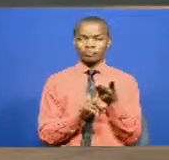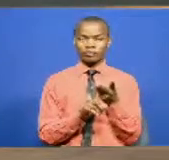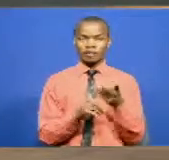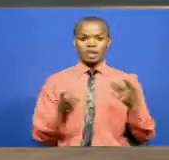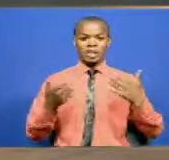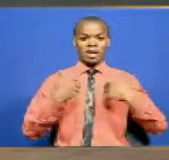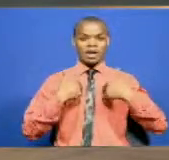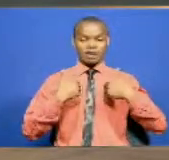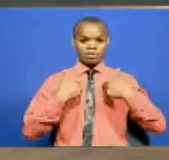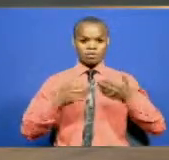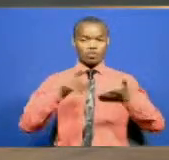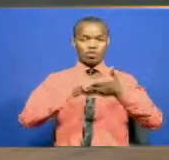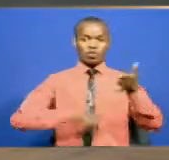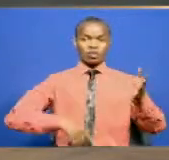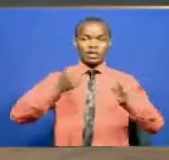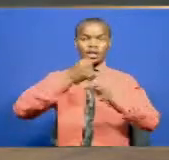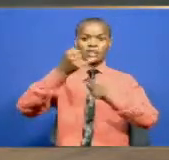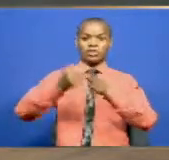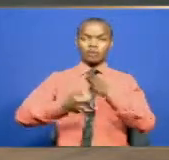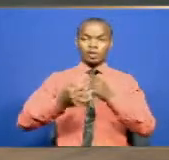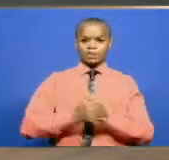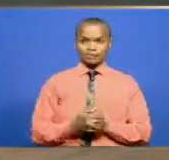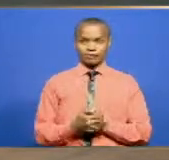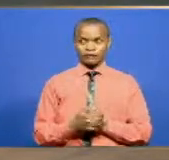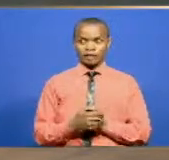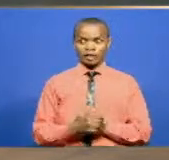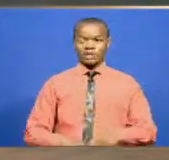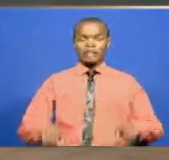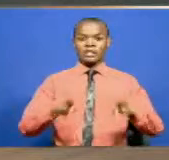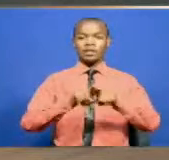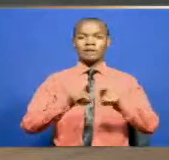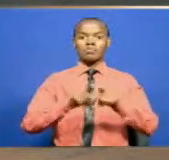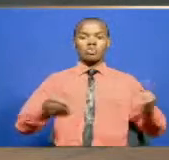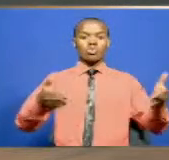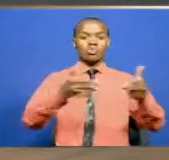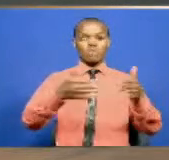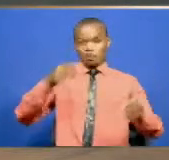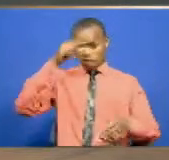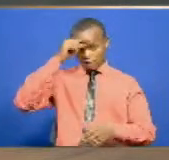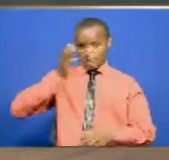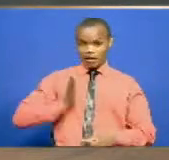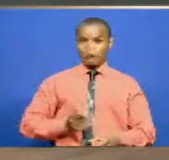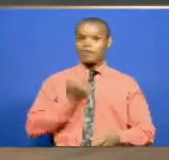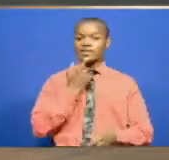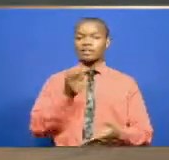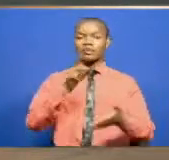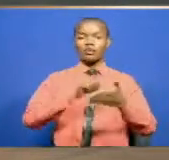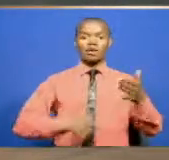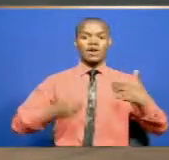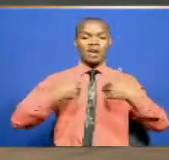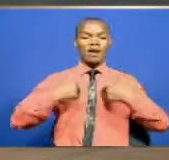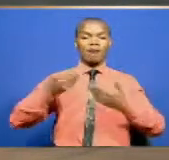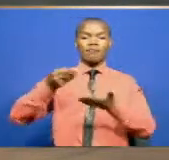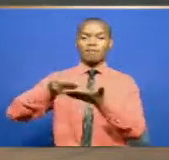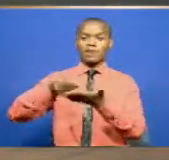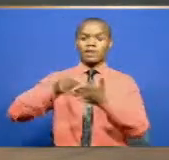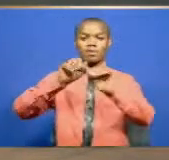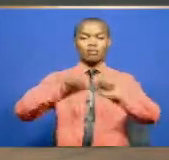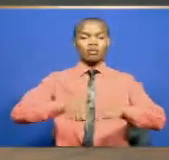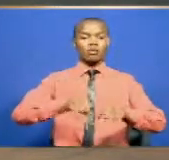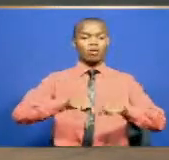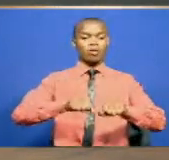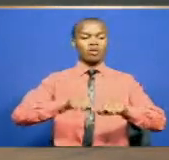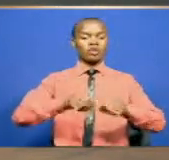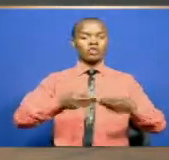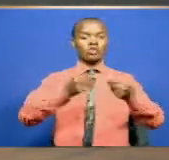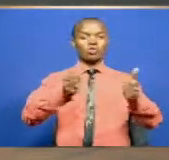the comprehensive medical cover. On the other hand, the Council of Governors says that there is no money to meet